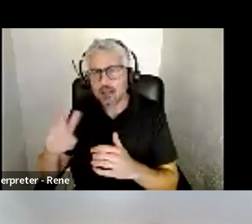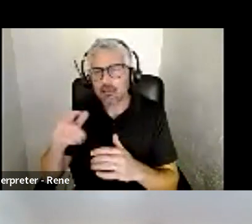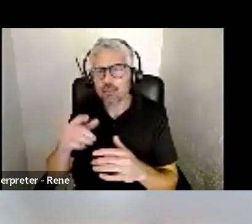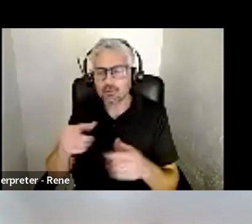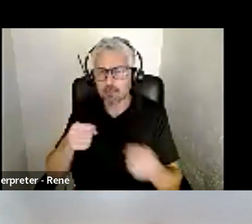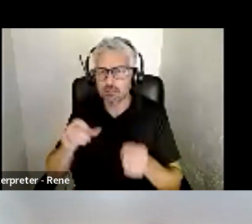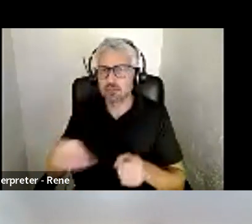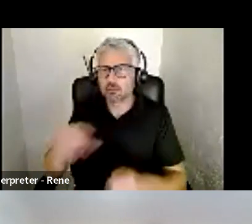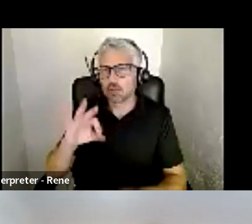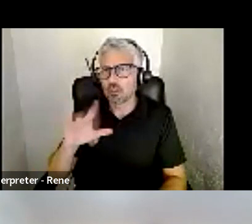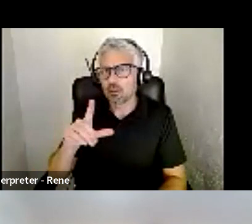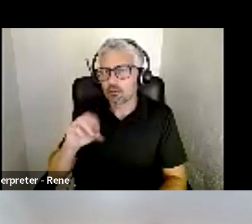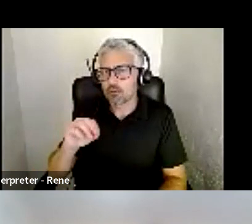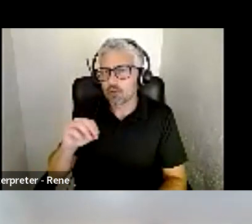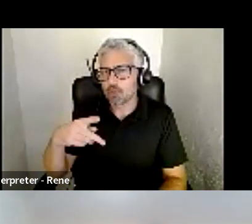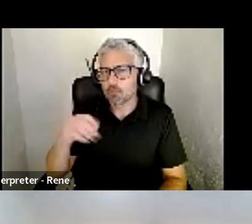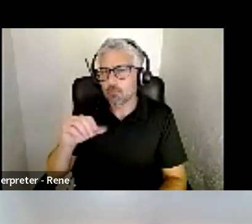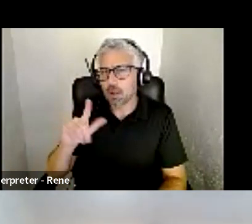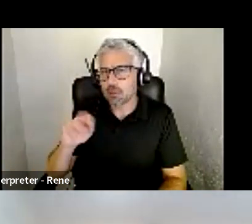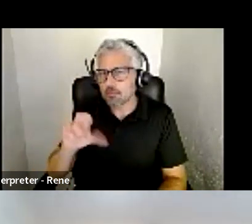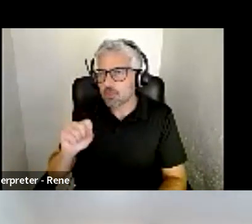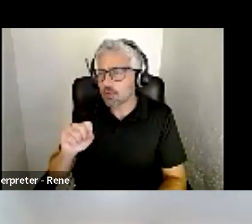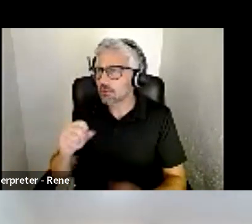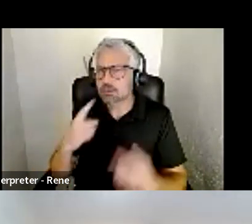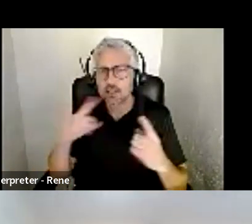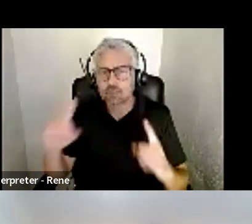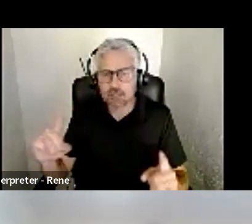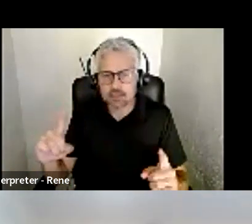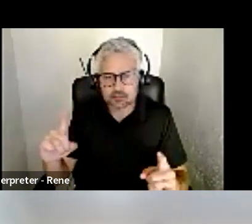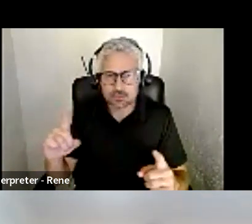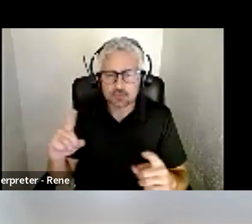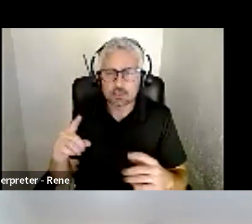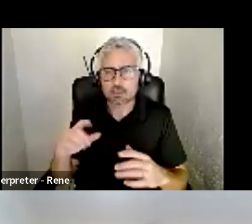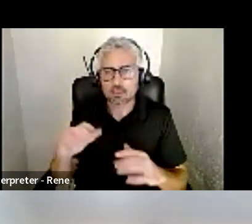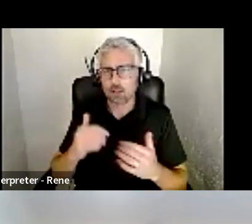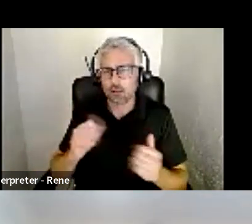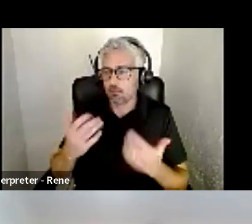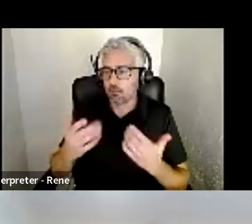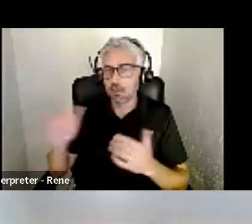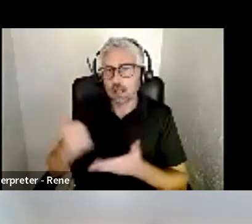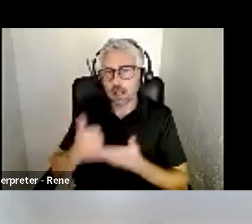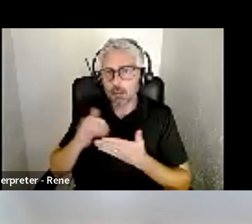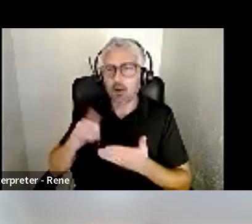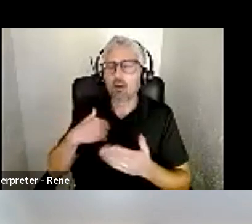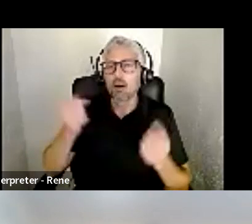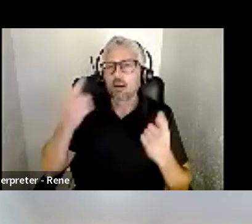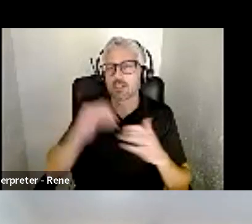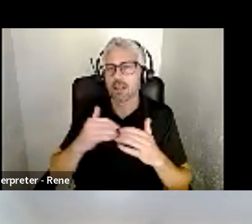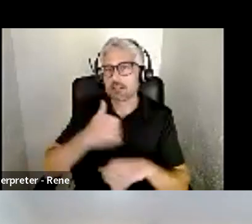fluoropolymers more effectively. And maybe will help us figure out a way to craft a definition that makes sense